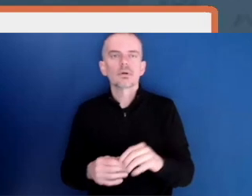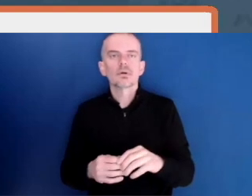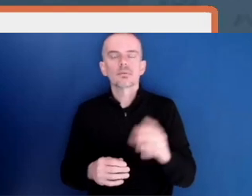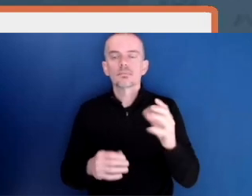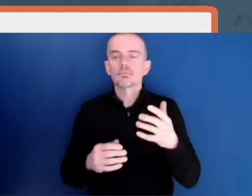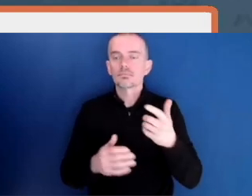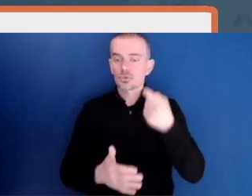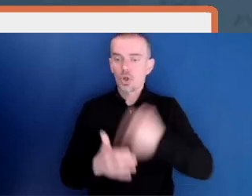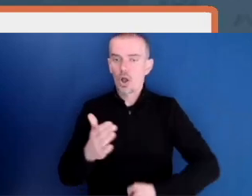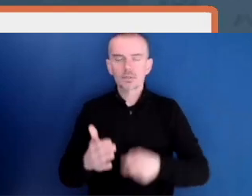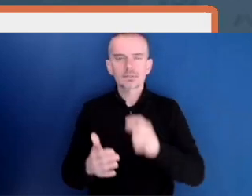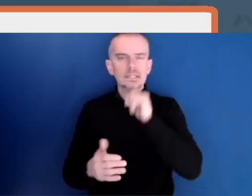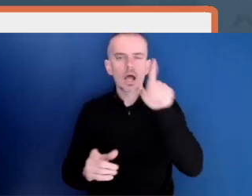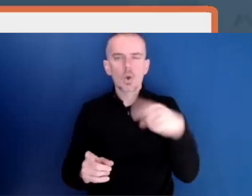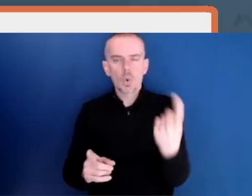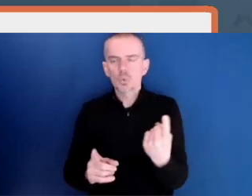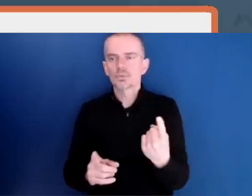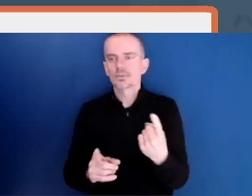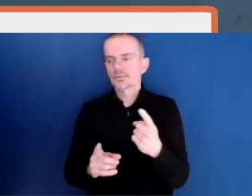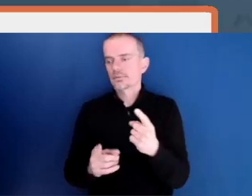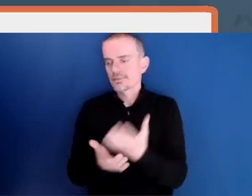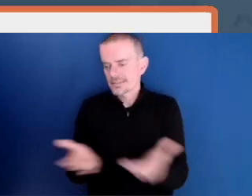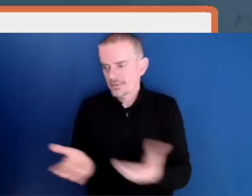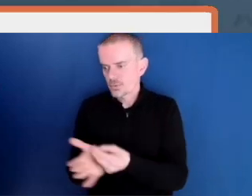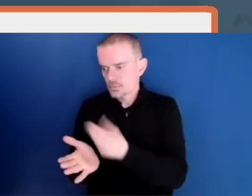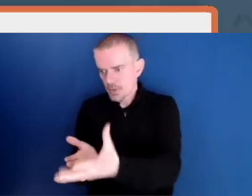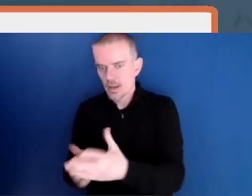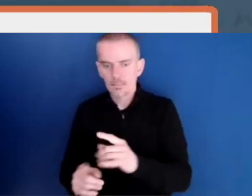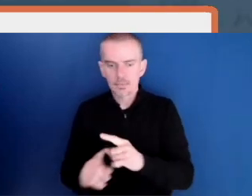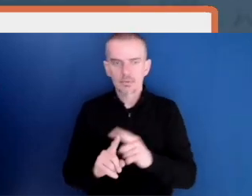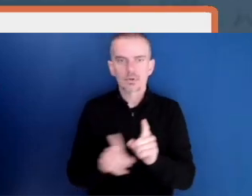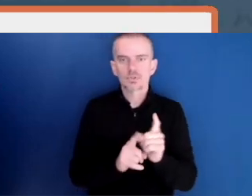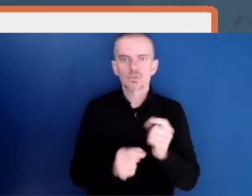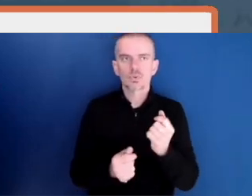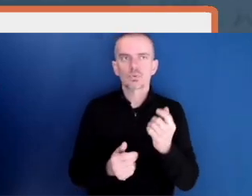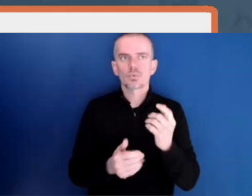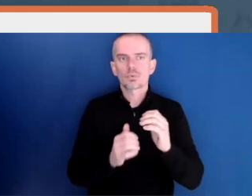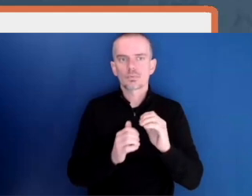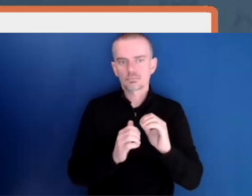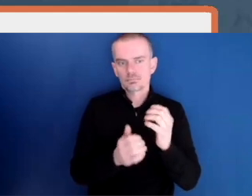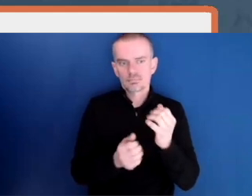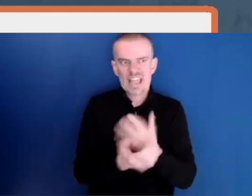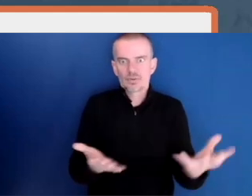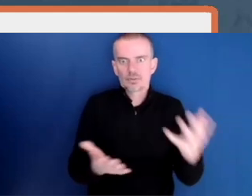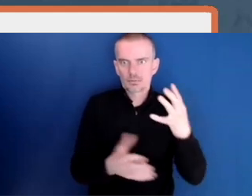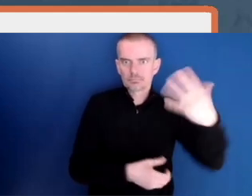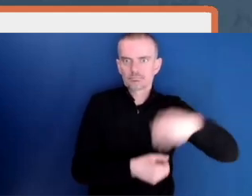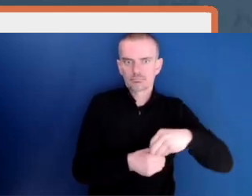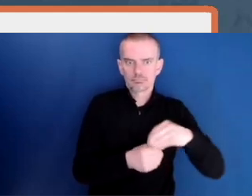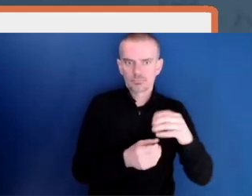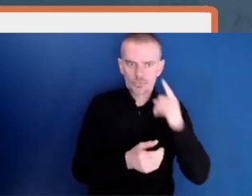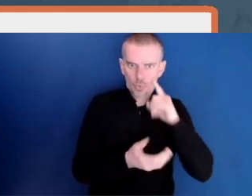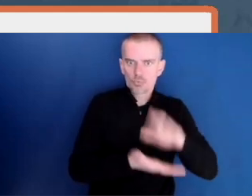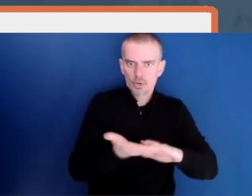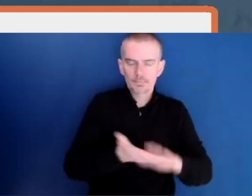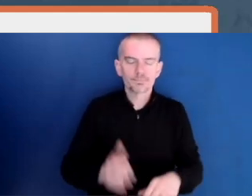overhead associated with, facilitating that program's activities. And then it's important to start small. So you're going to, as